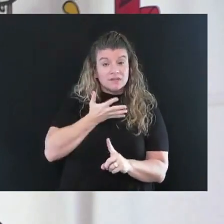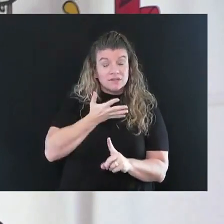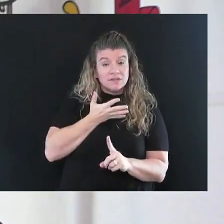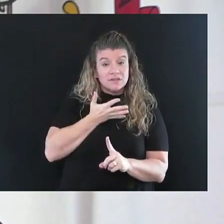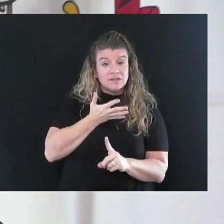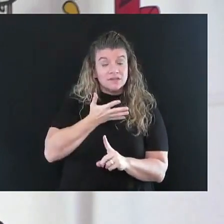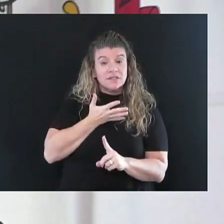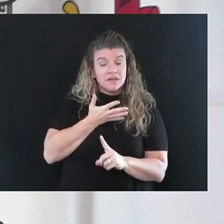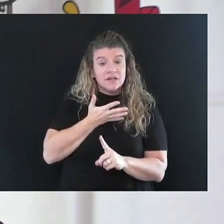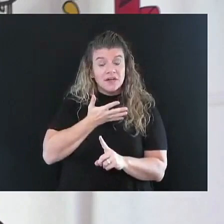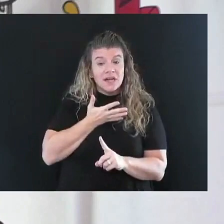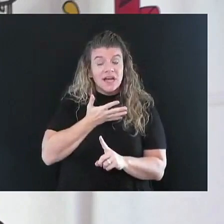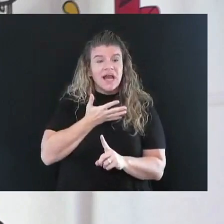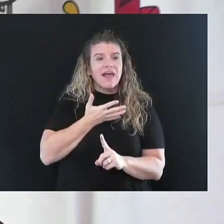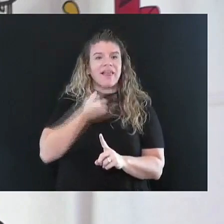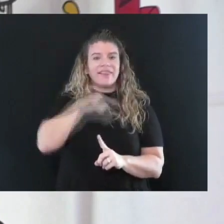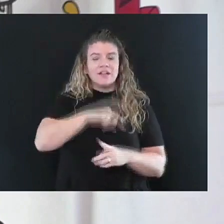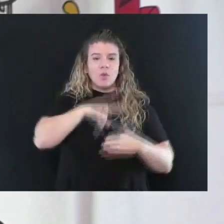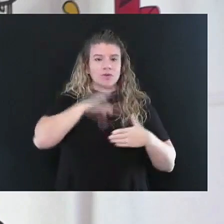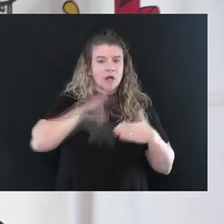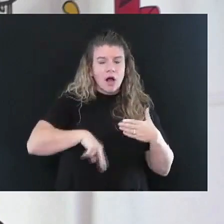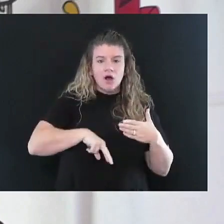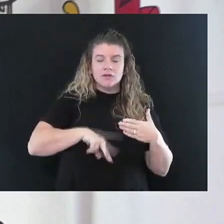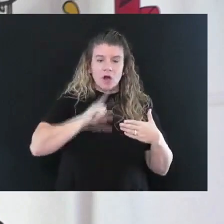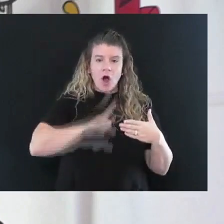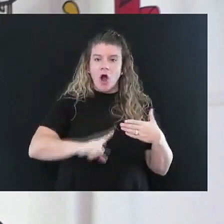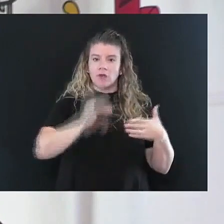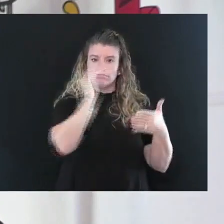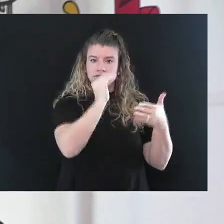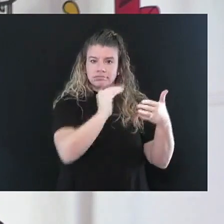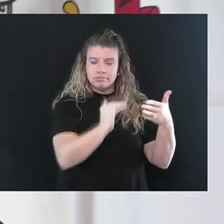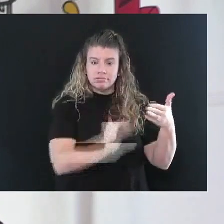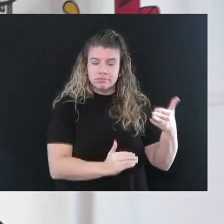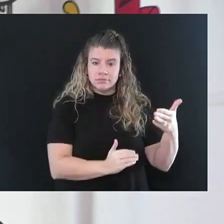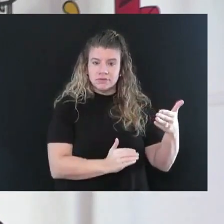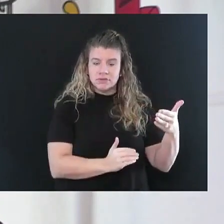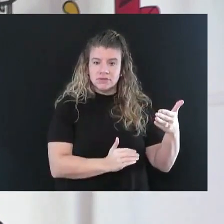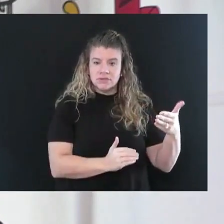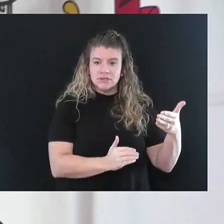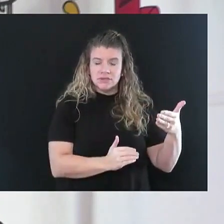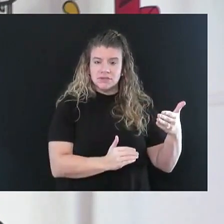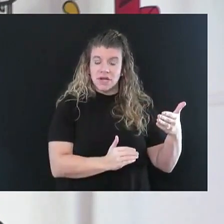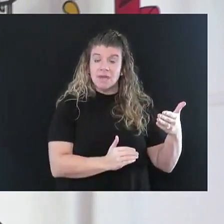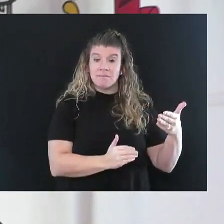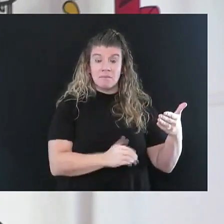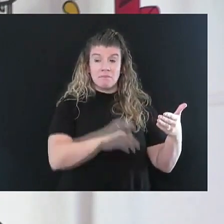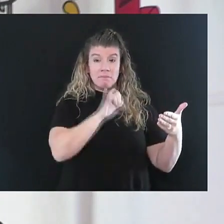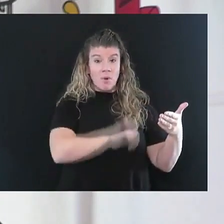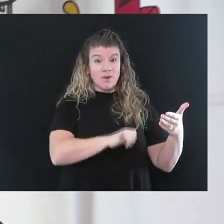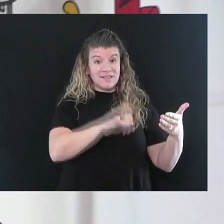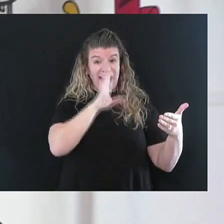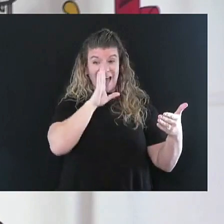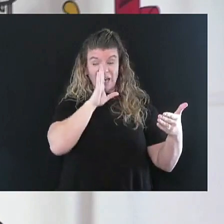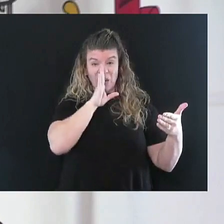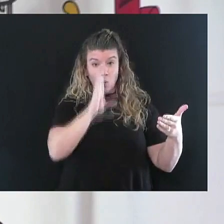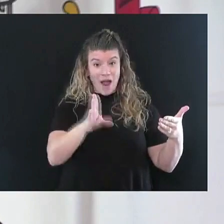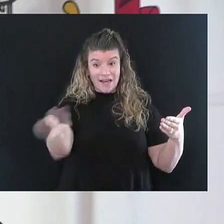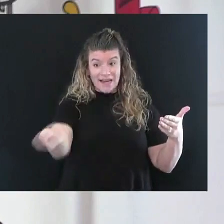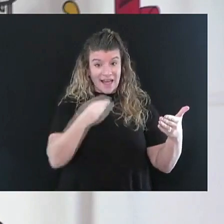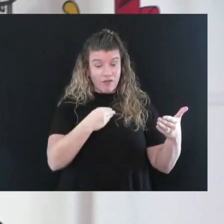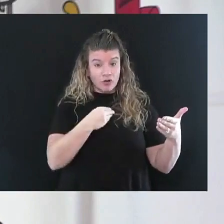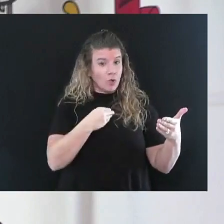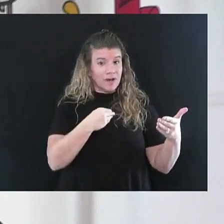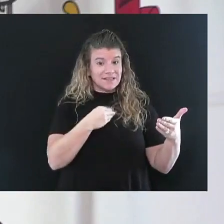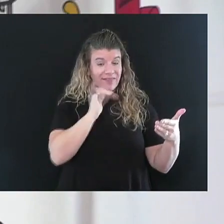would all, you know, here's what the results were, but we didn't have it directly in our hands. And what